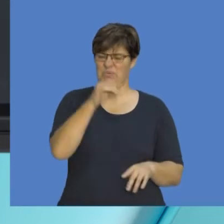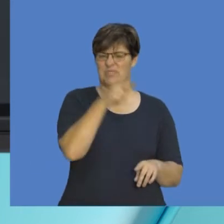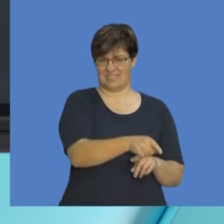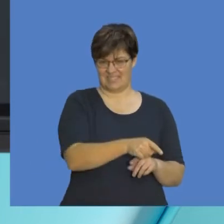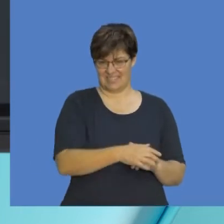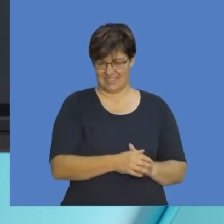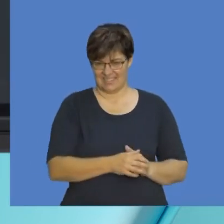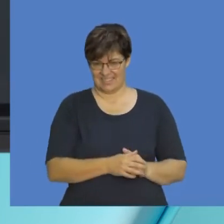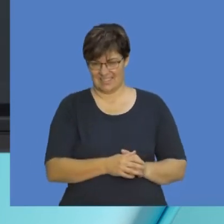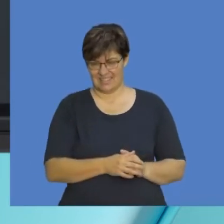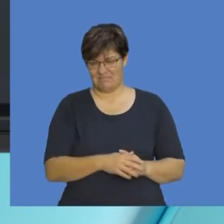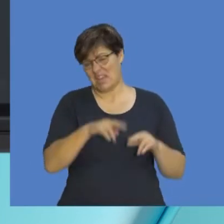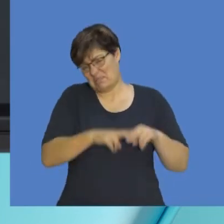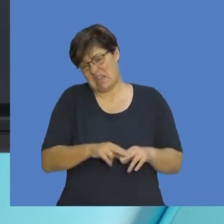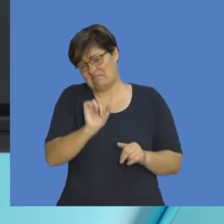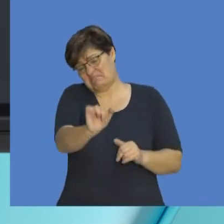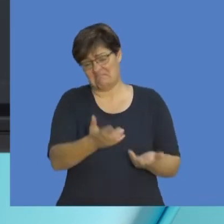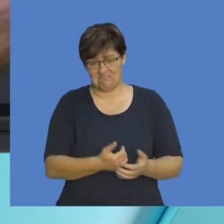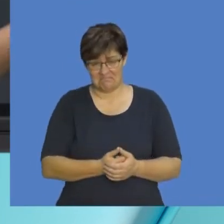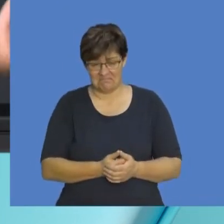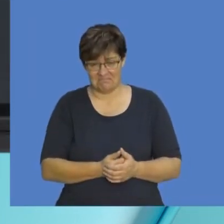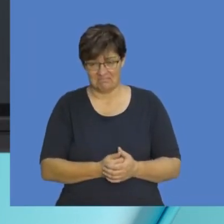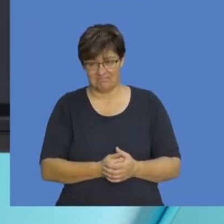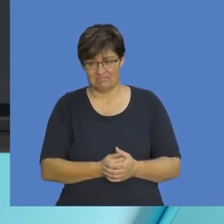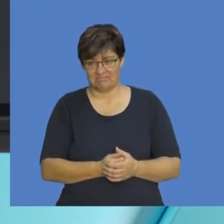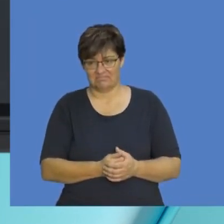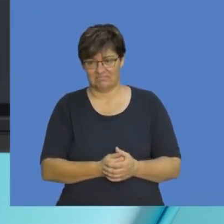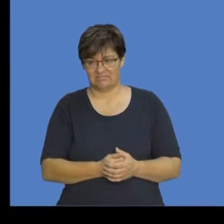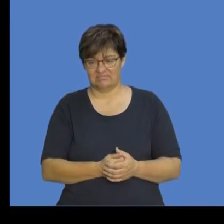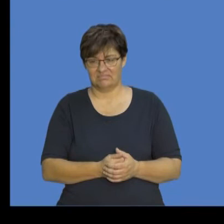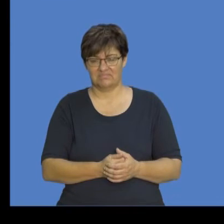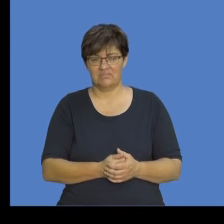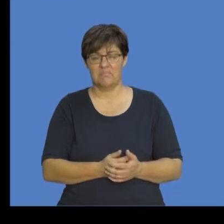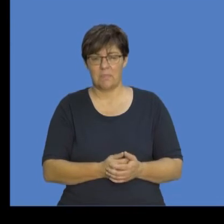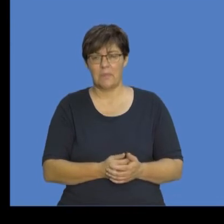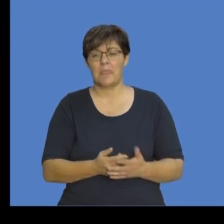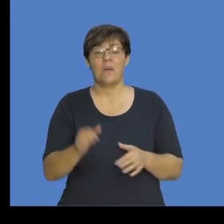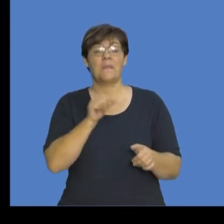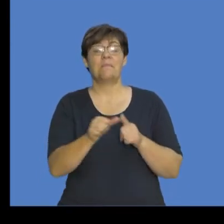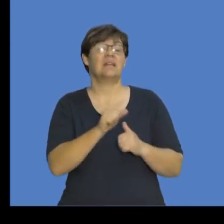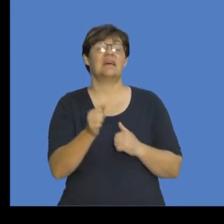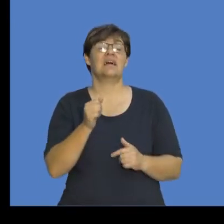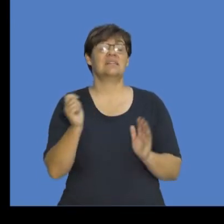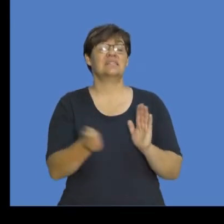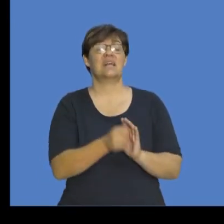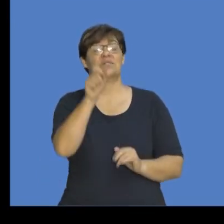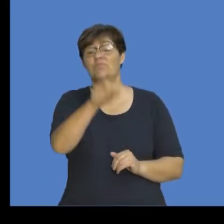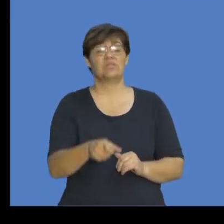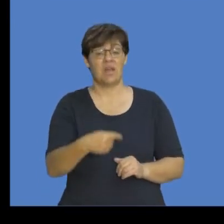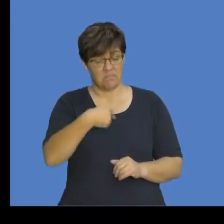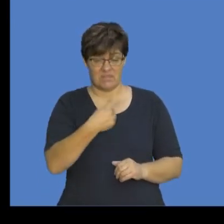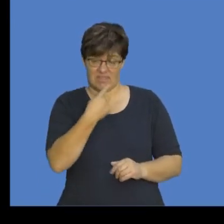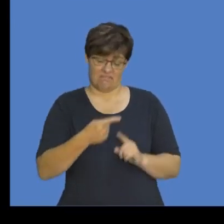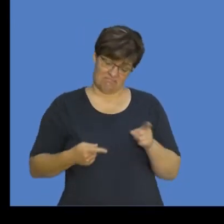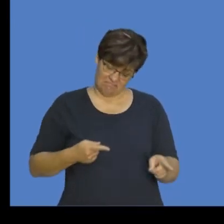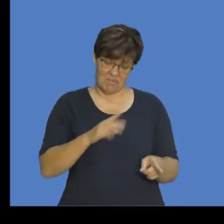with reliability and the 6. It will all depend. Okay, but that sounds better. So the better